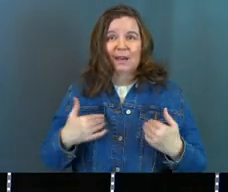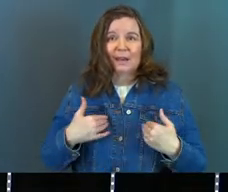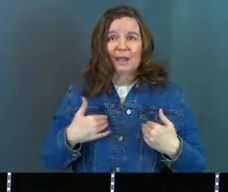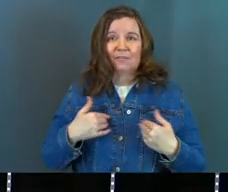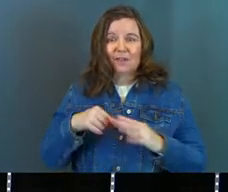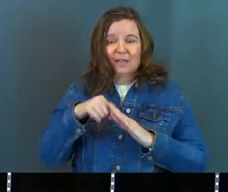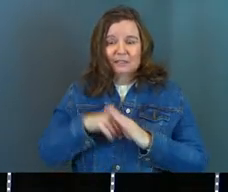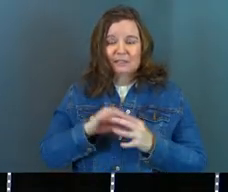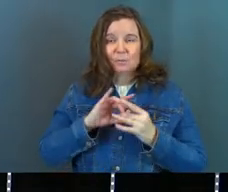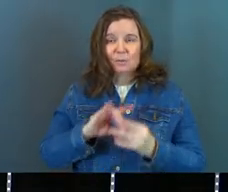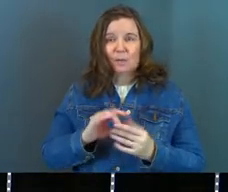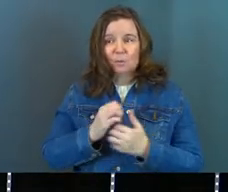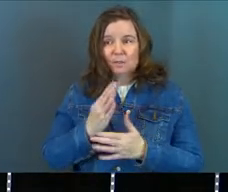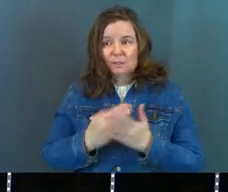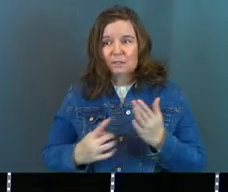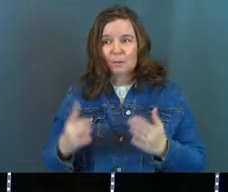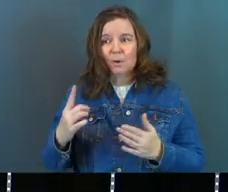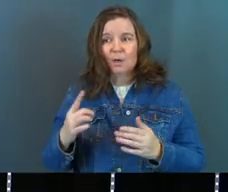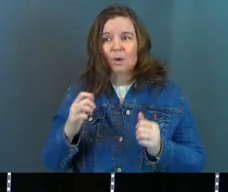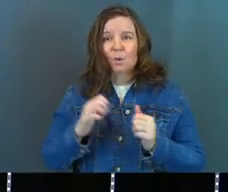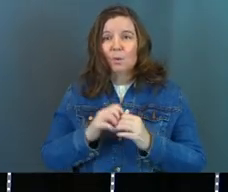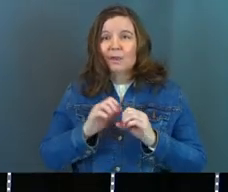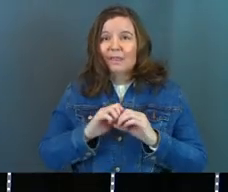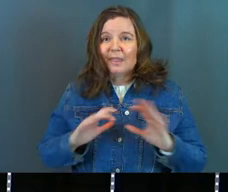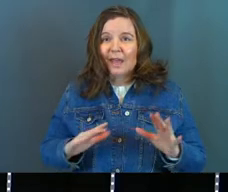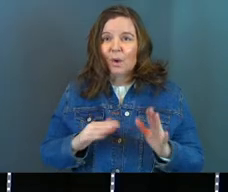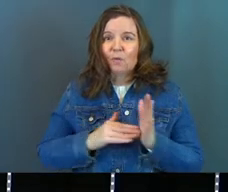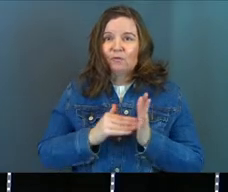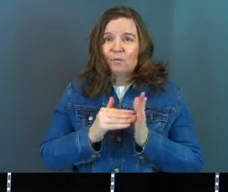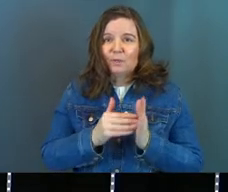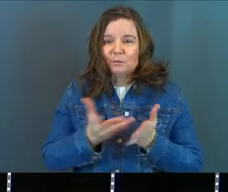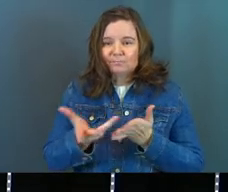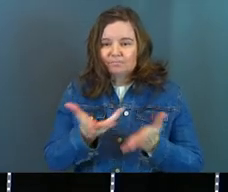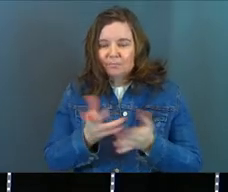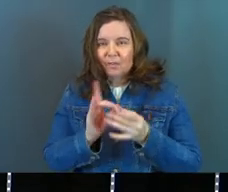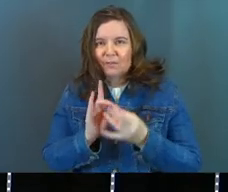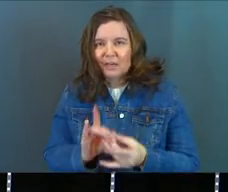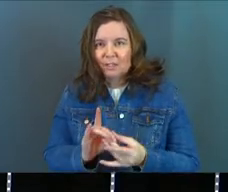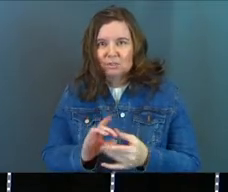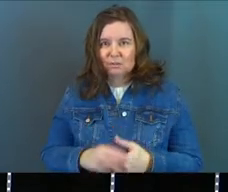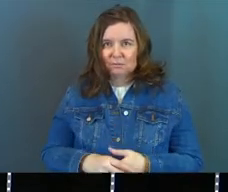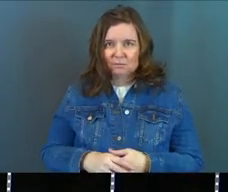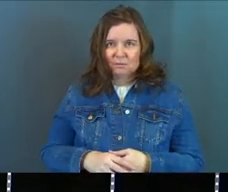have a deep relationship with somebody without frequency of connection.